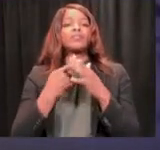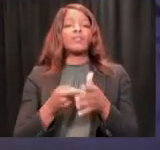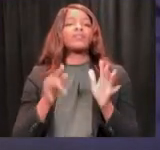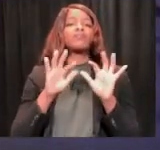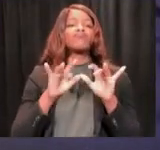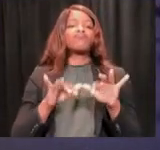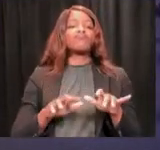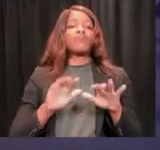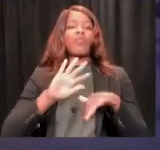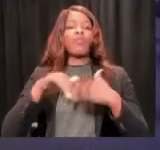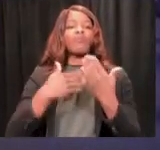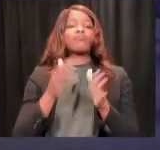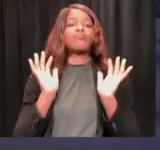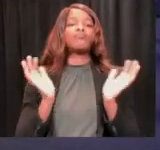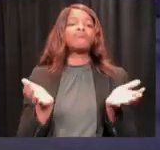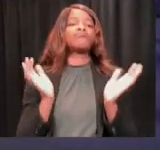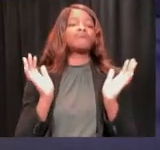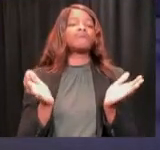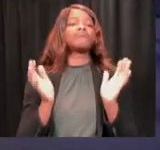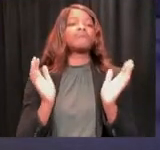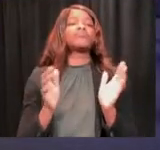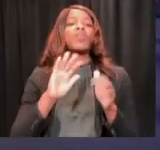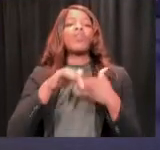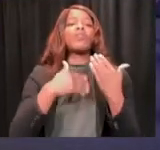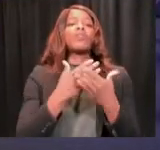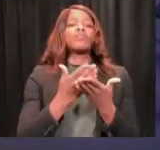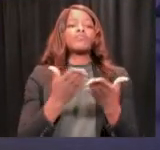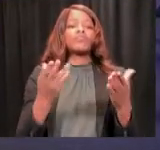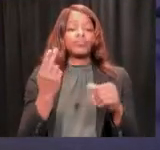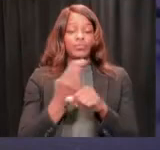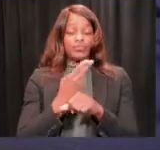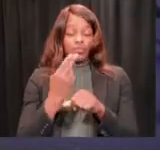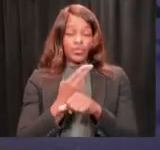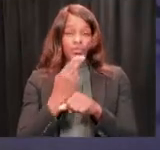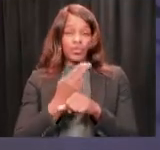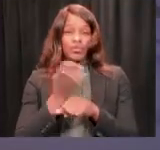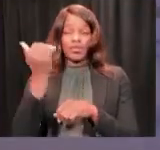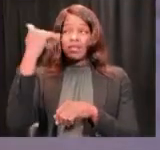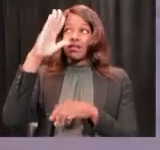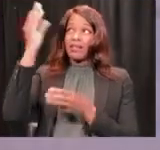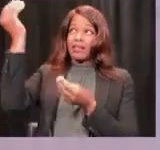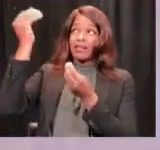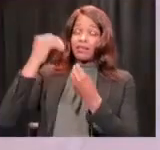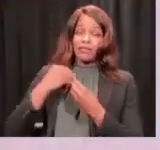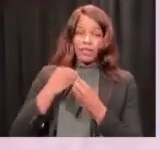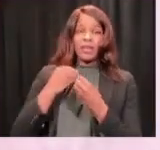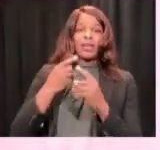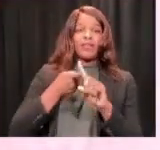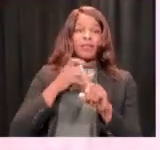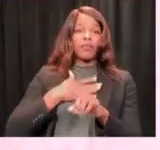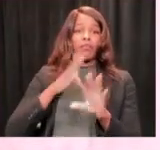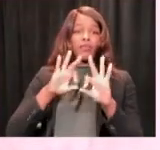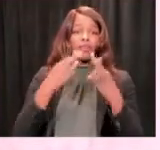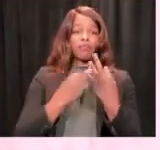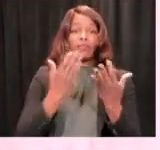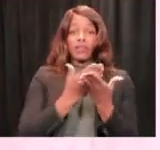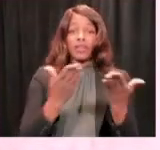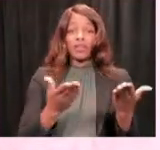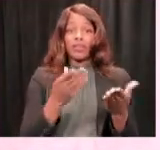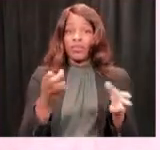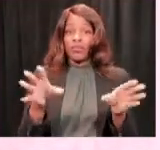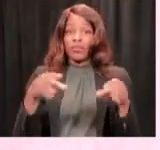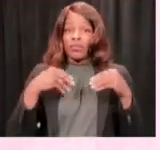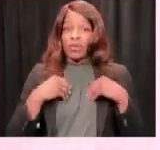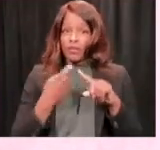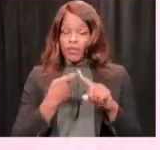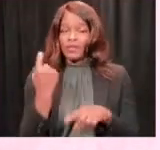you for all those things that you use that they passed down, right? There was some stuff you received from somebody,